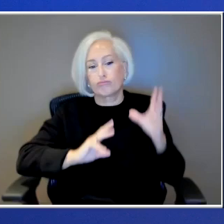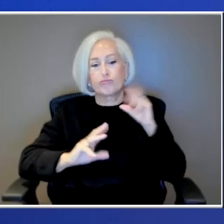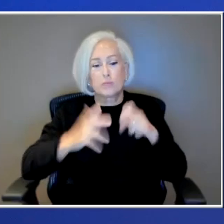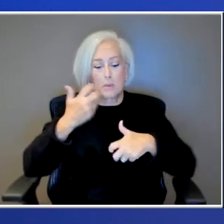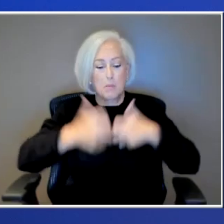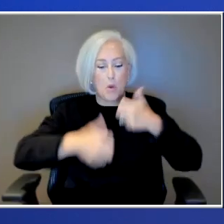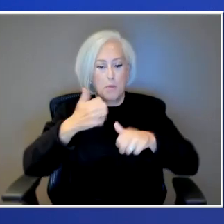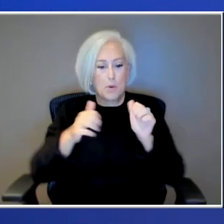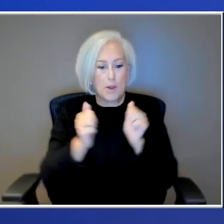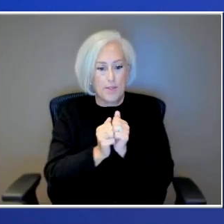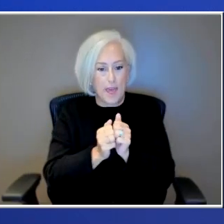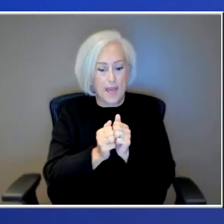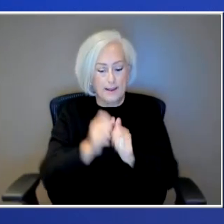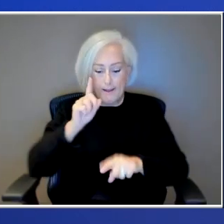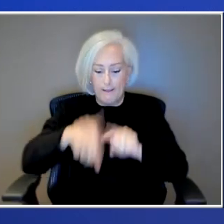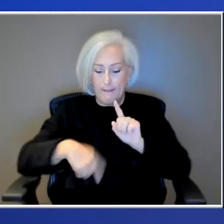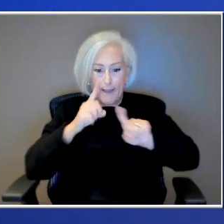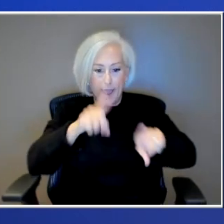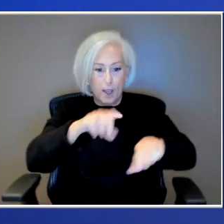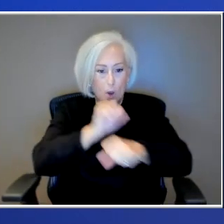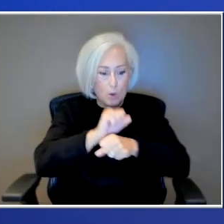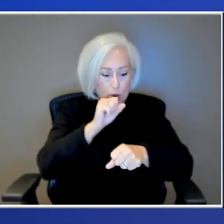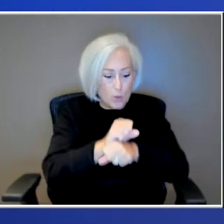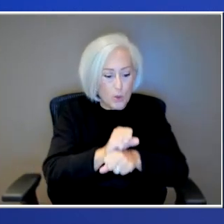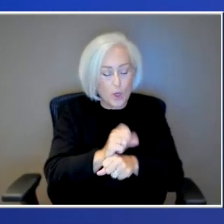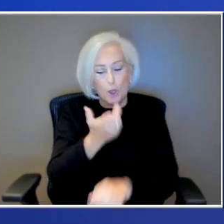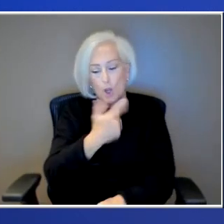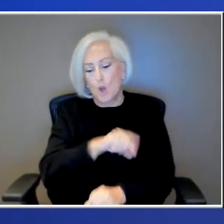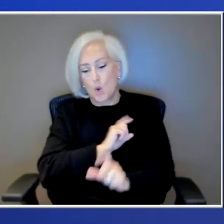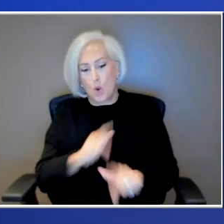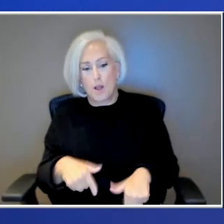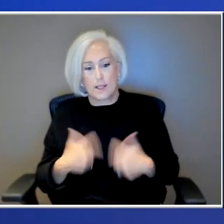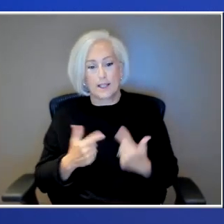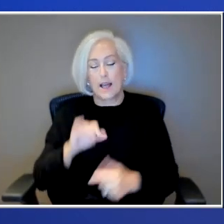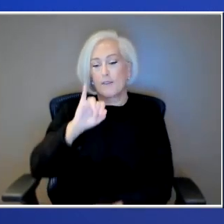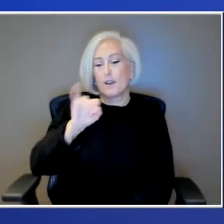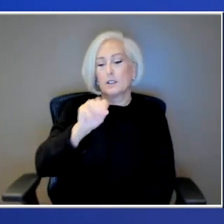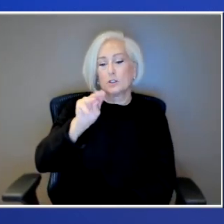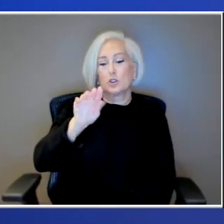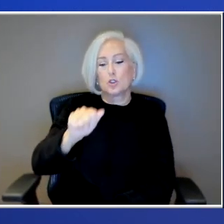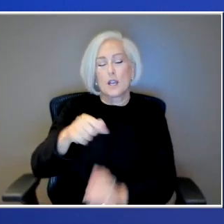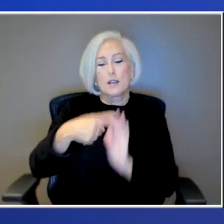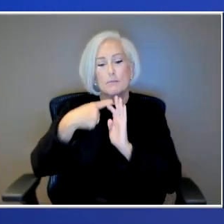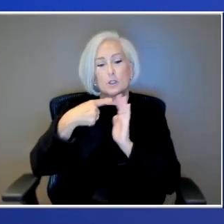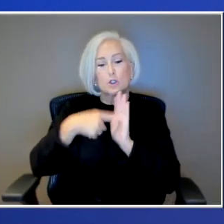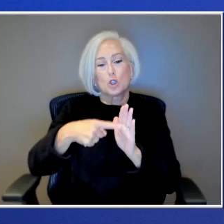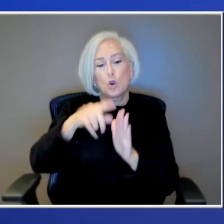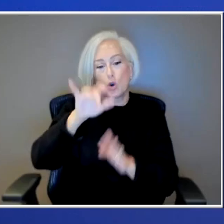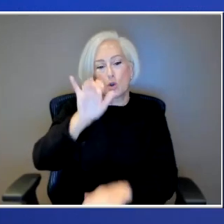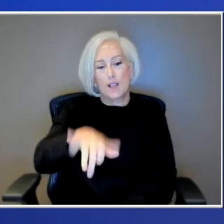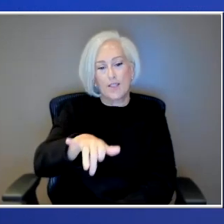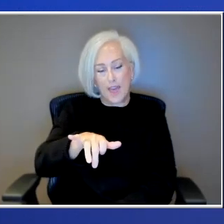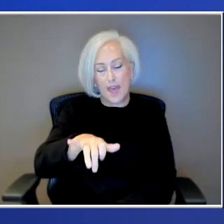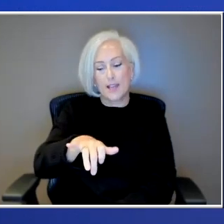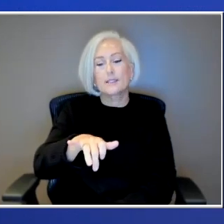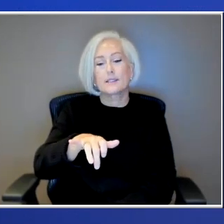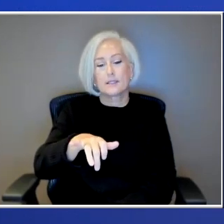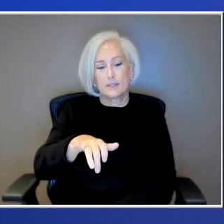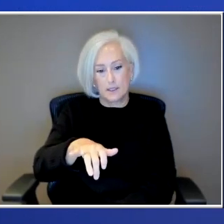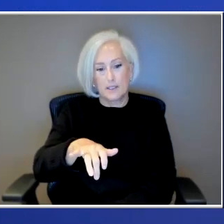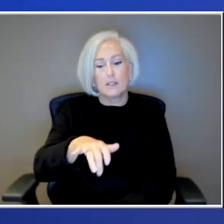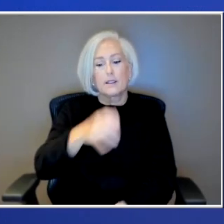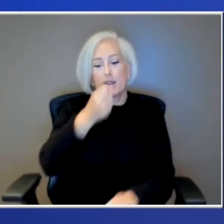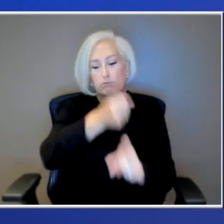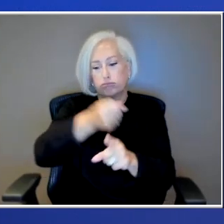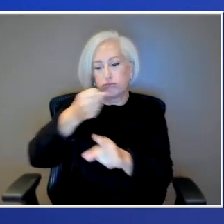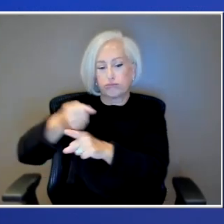to work issue. A recent study from JAMA Open Network showed that the incidence of long COVID has gone